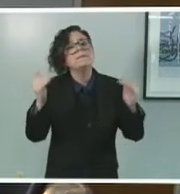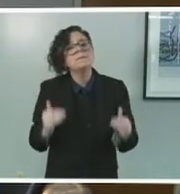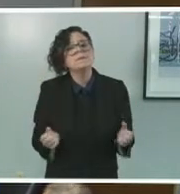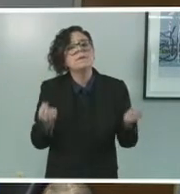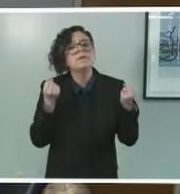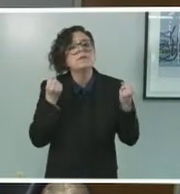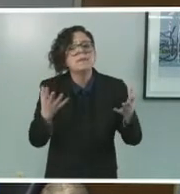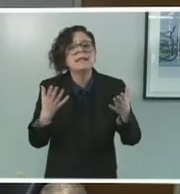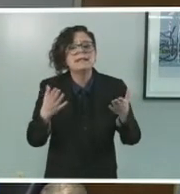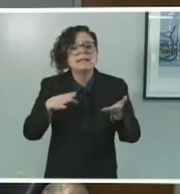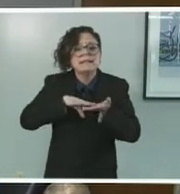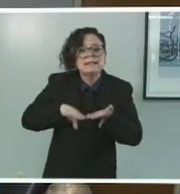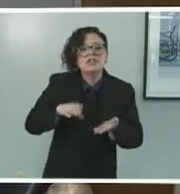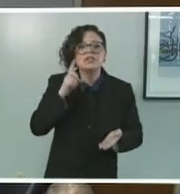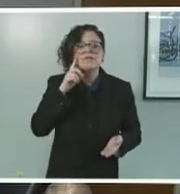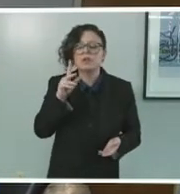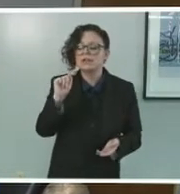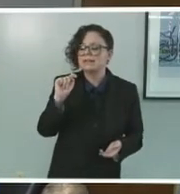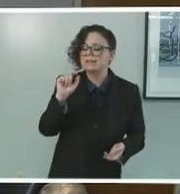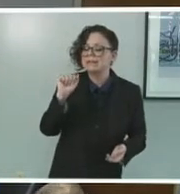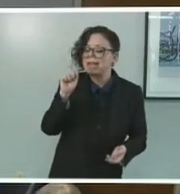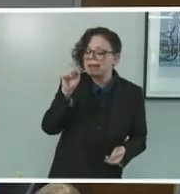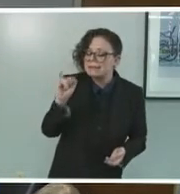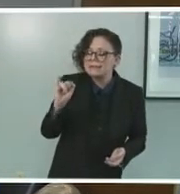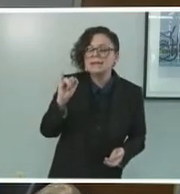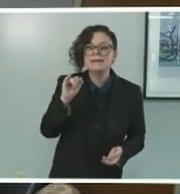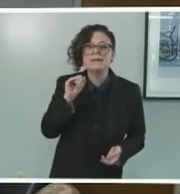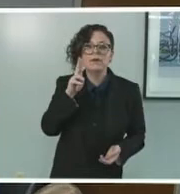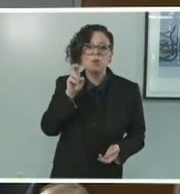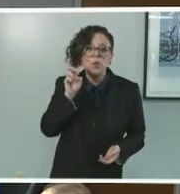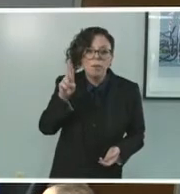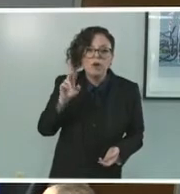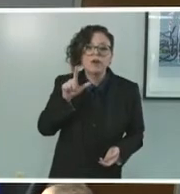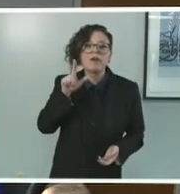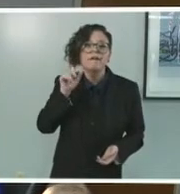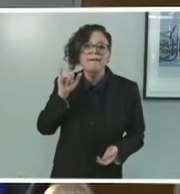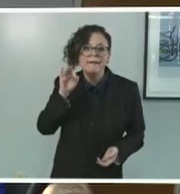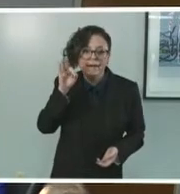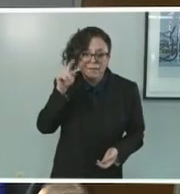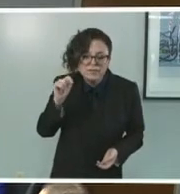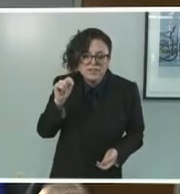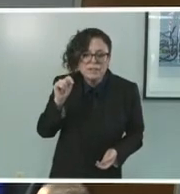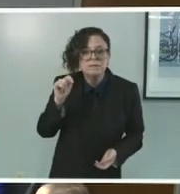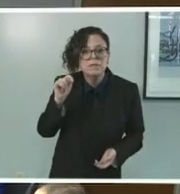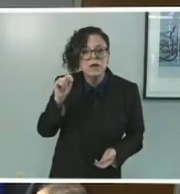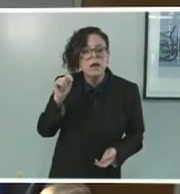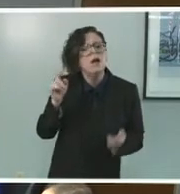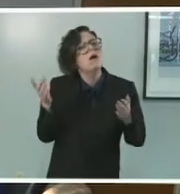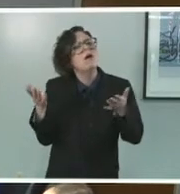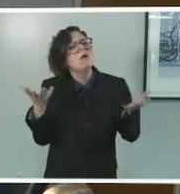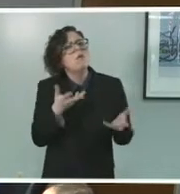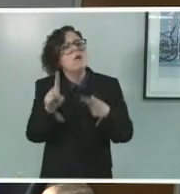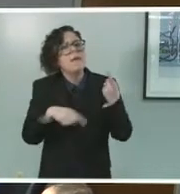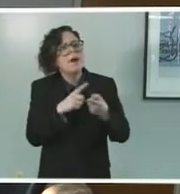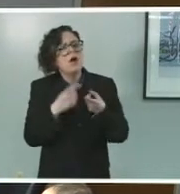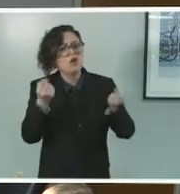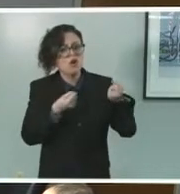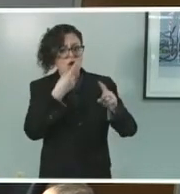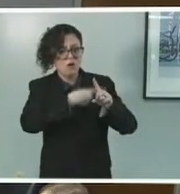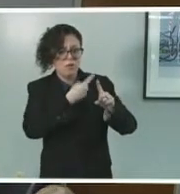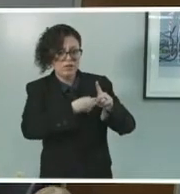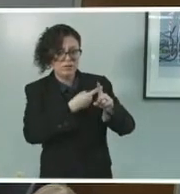so taxis and Uber and Lyft and so forth. There was a question about car rentals. Can car rental businesses stay open?